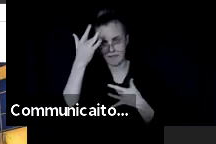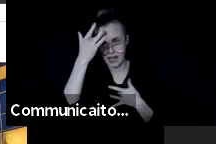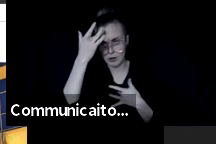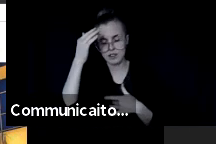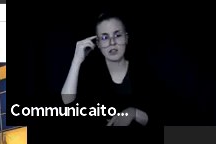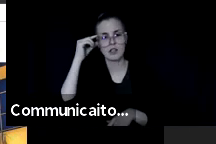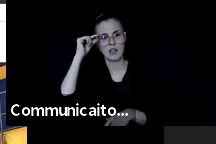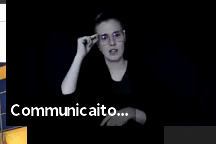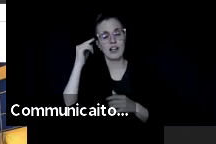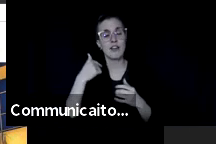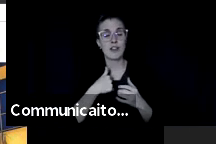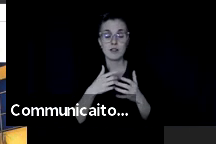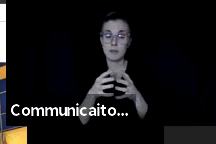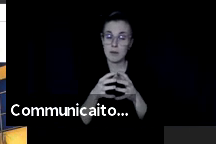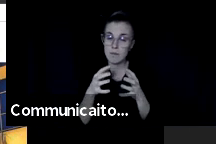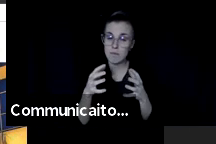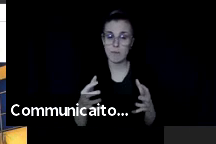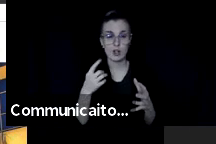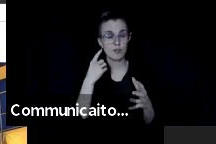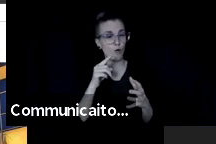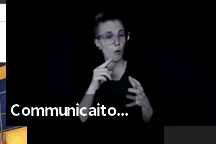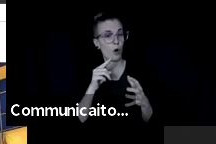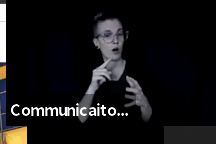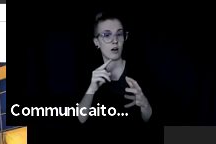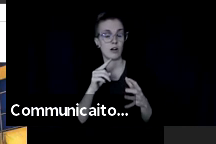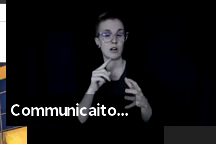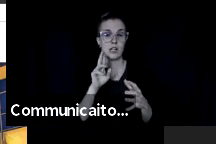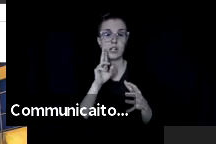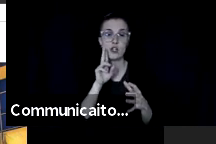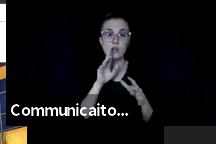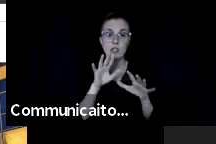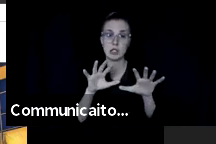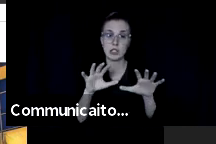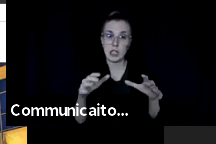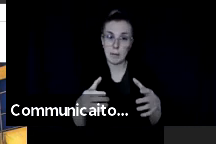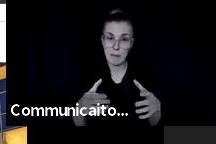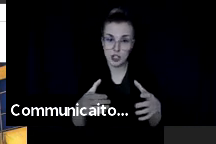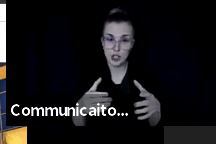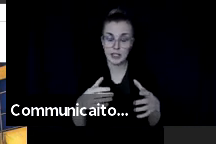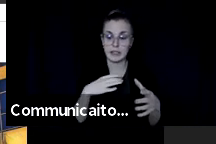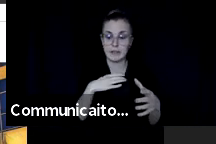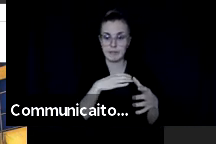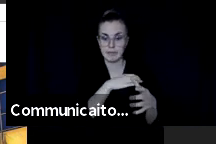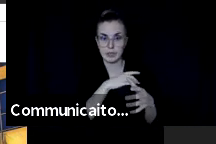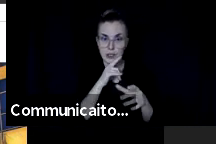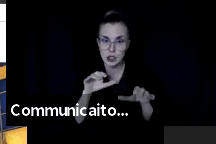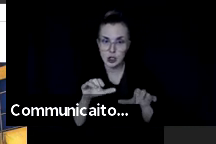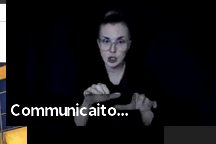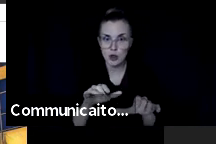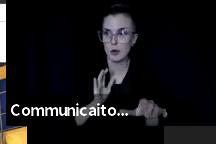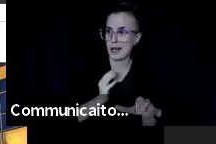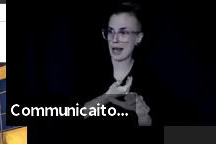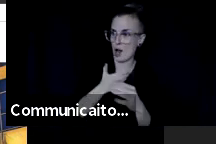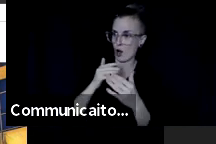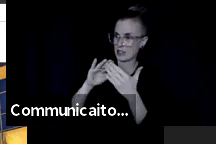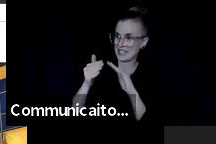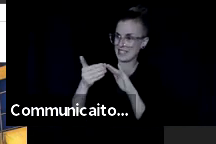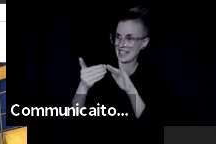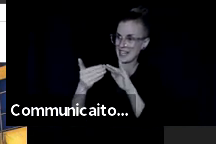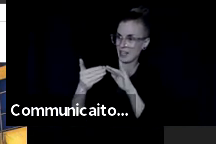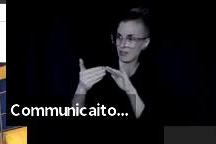the Houston Commission to do, and our colleagues, our city colleagues, and others to